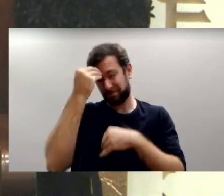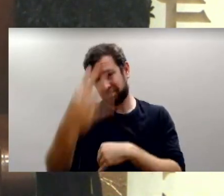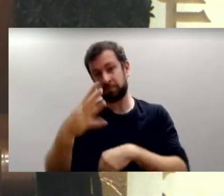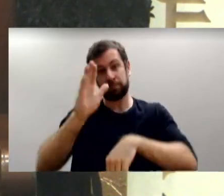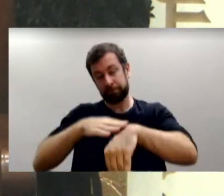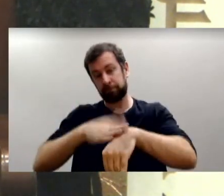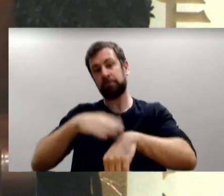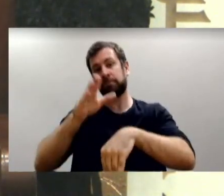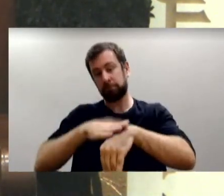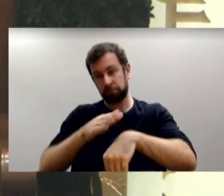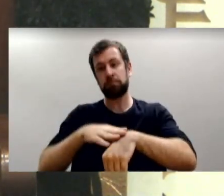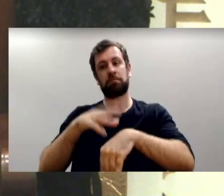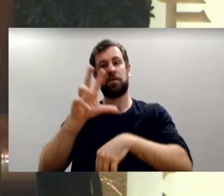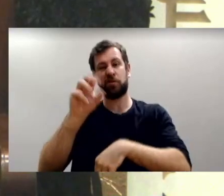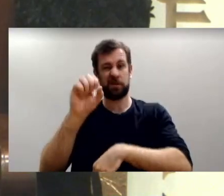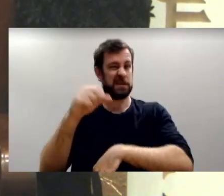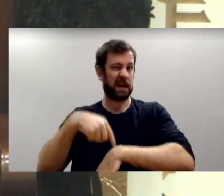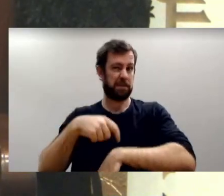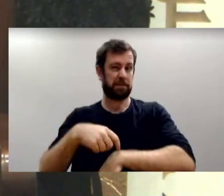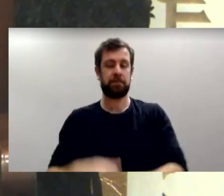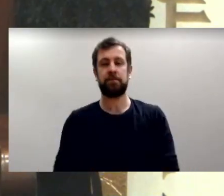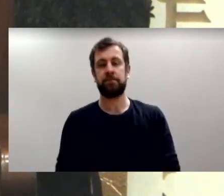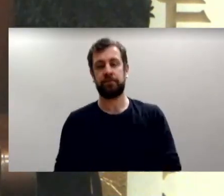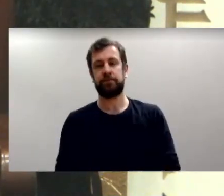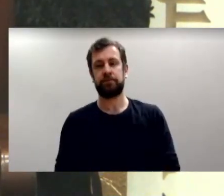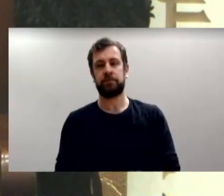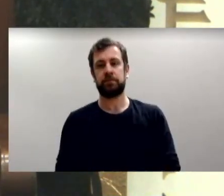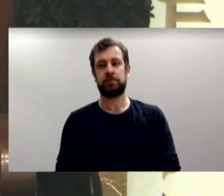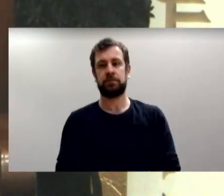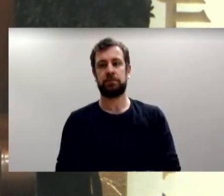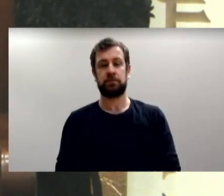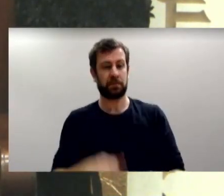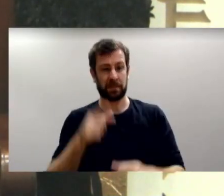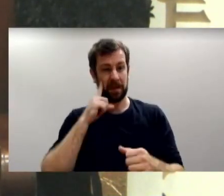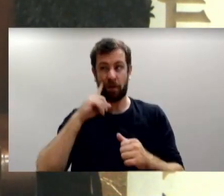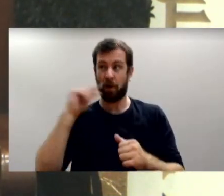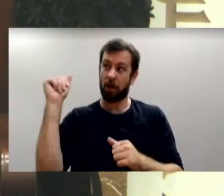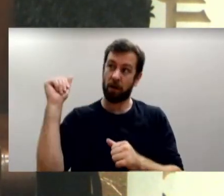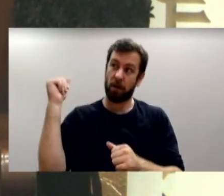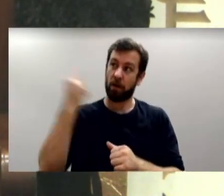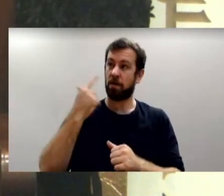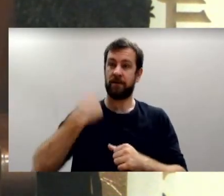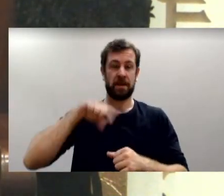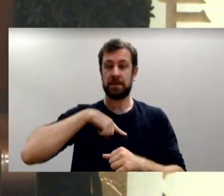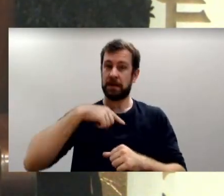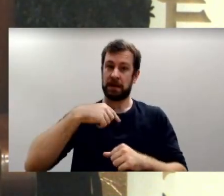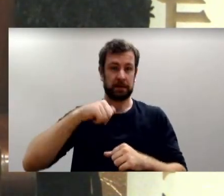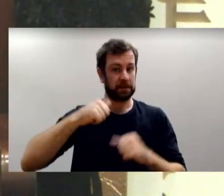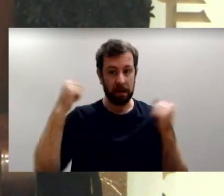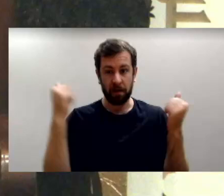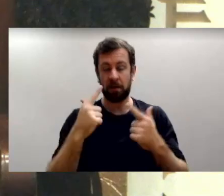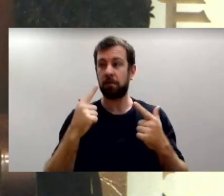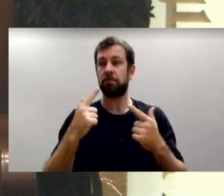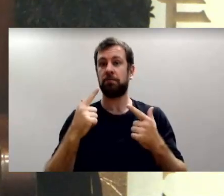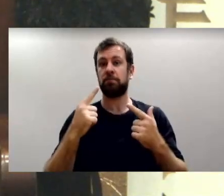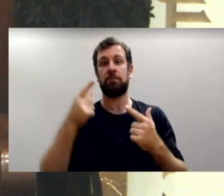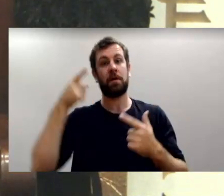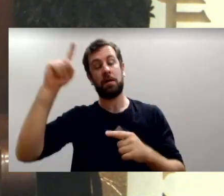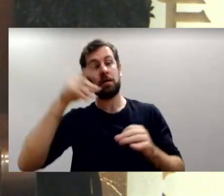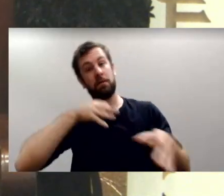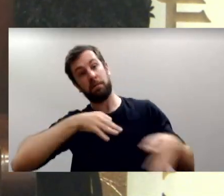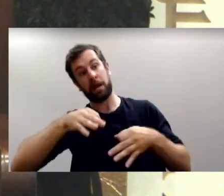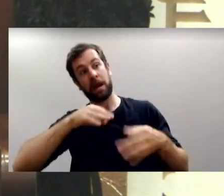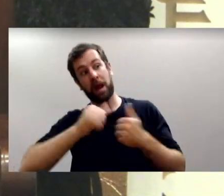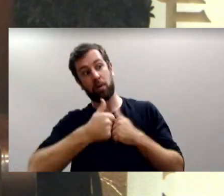Oh Allah, this is wajib for everyone, for all the time. At least explain to us how to do the salat.